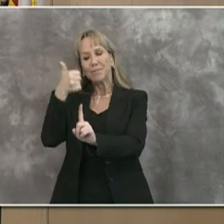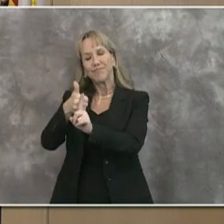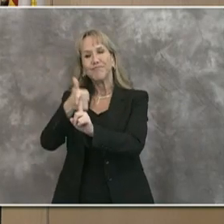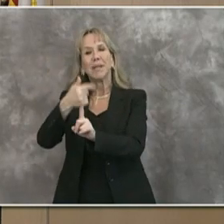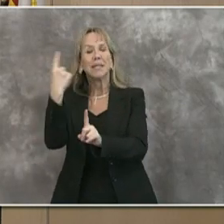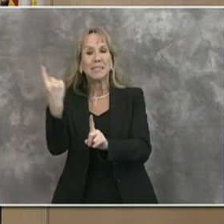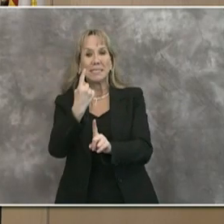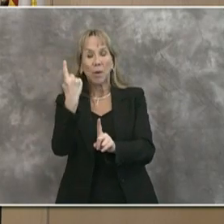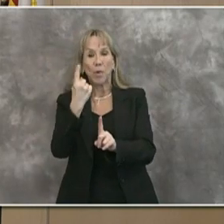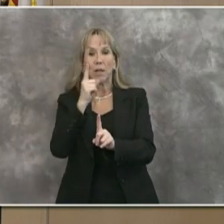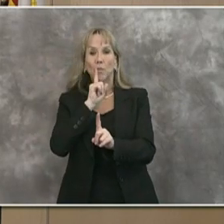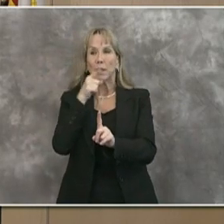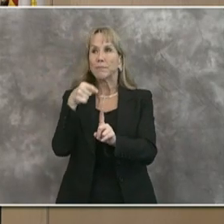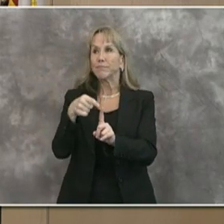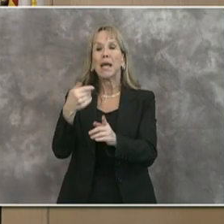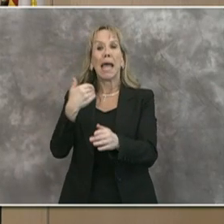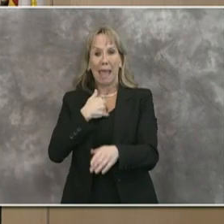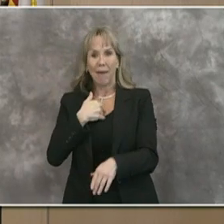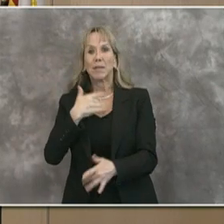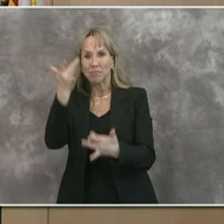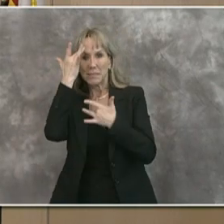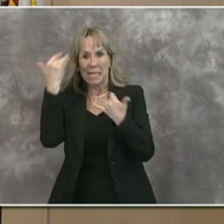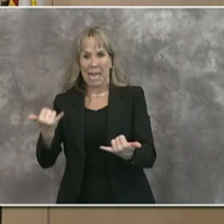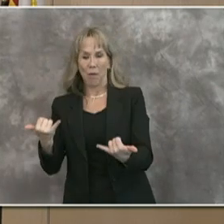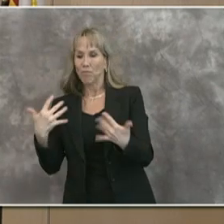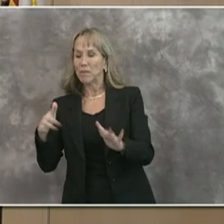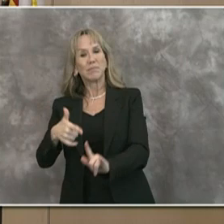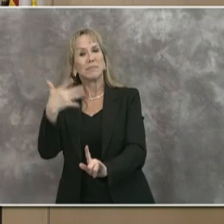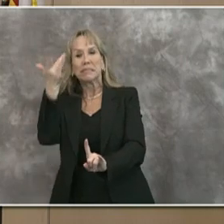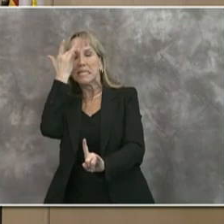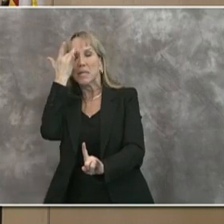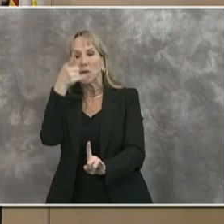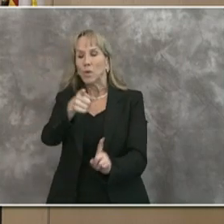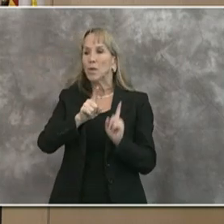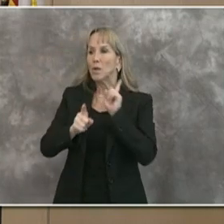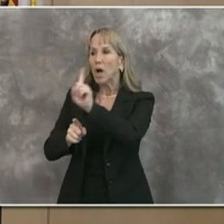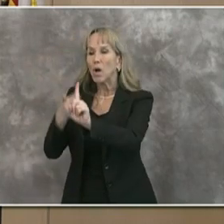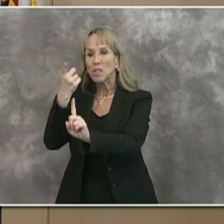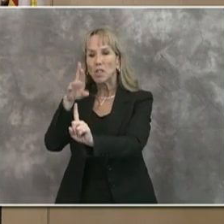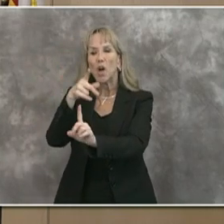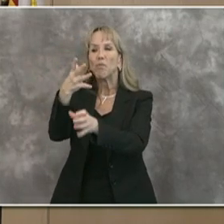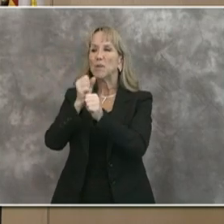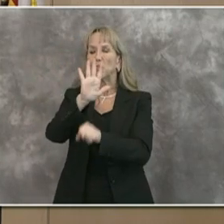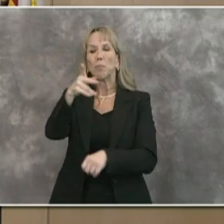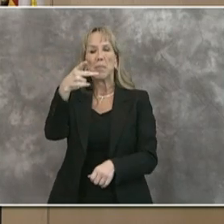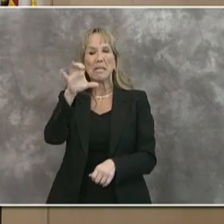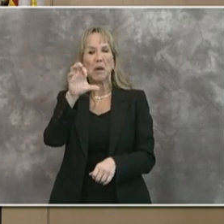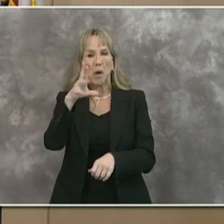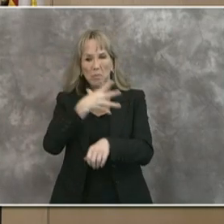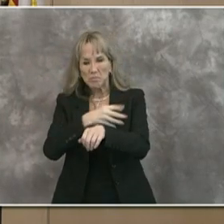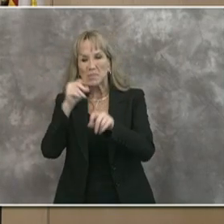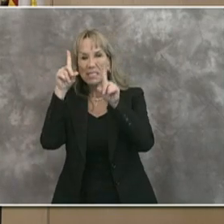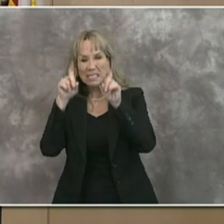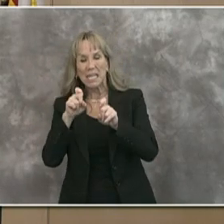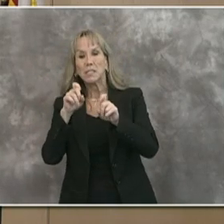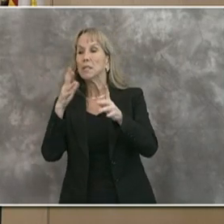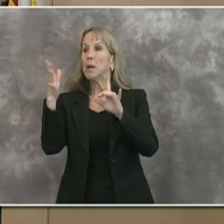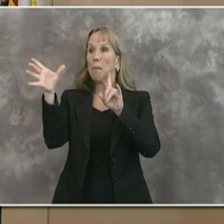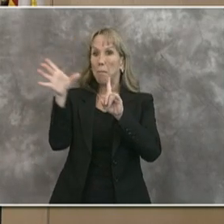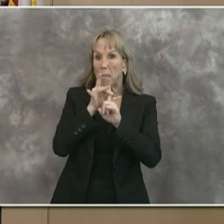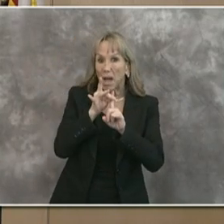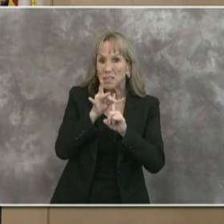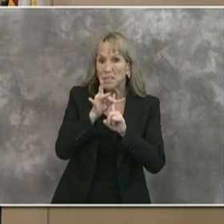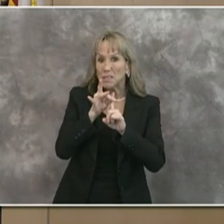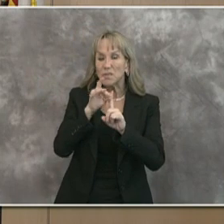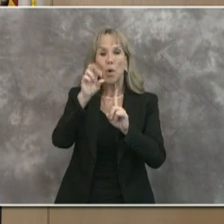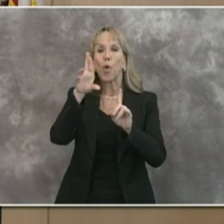is actively infected today. So if you go to the doctor, you get a PCR test, it will be positive